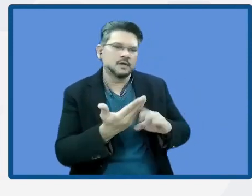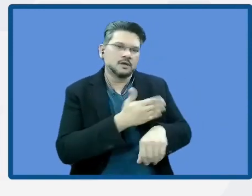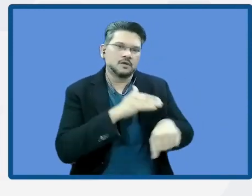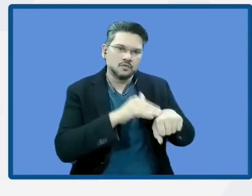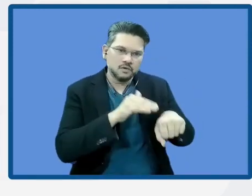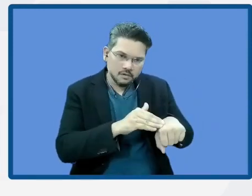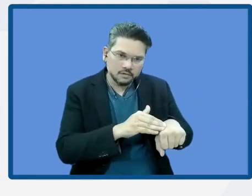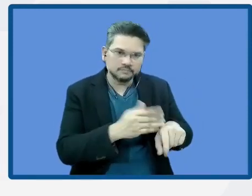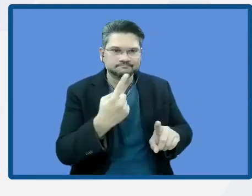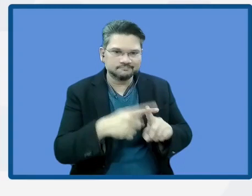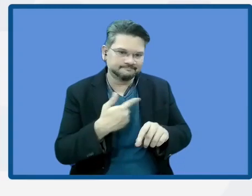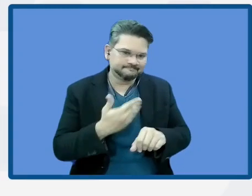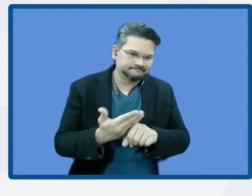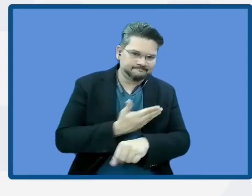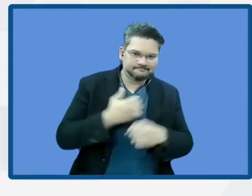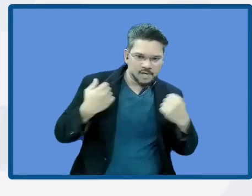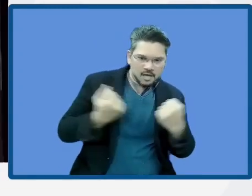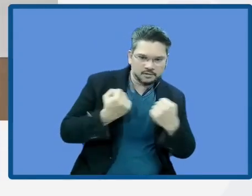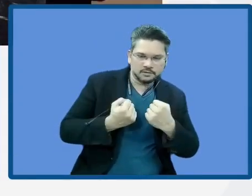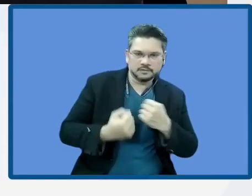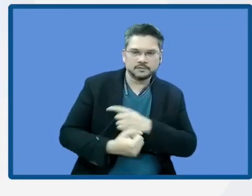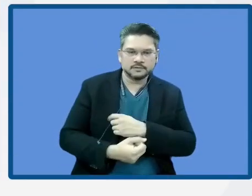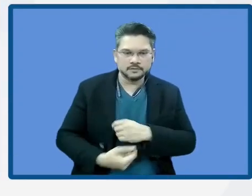action centered in people,